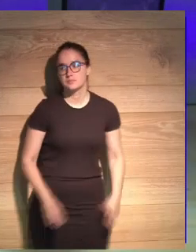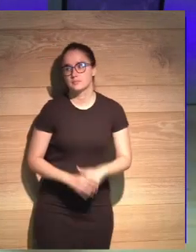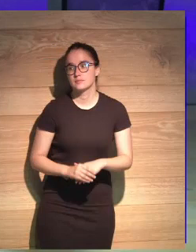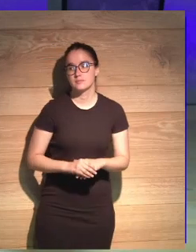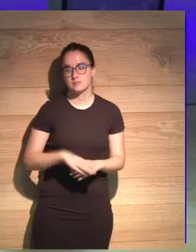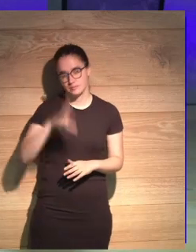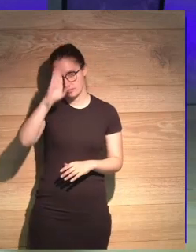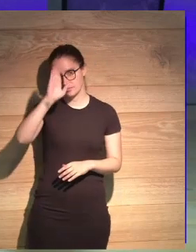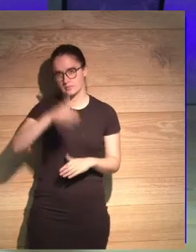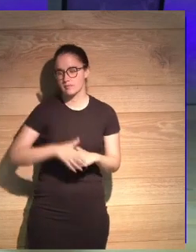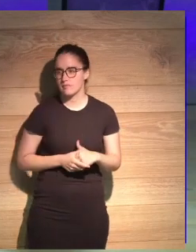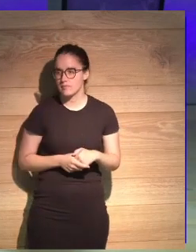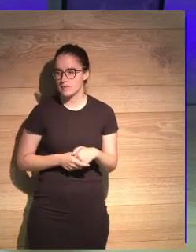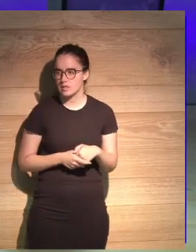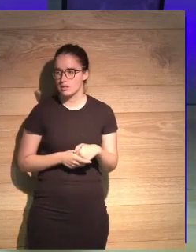questions.